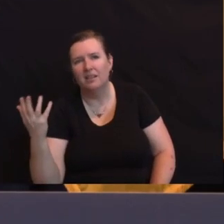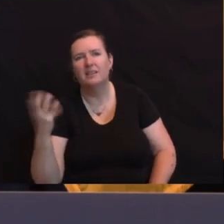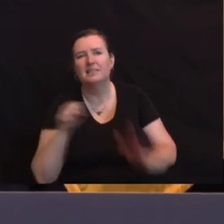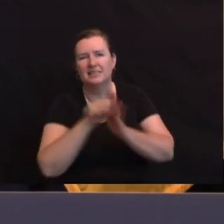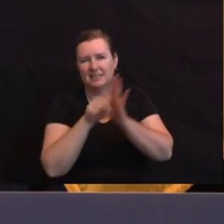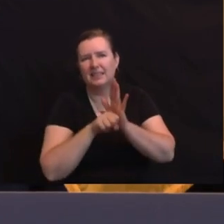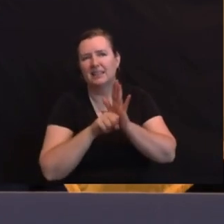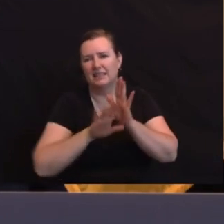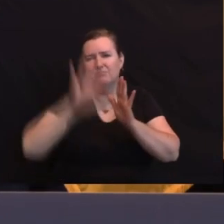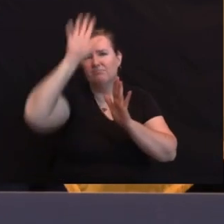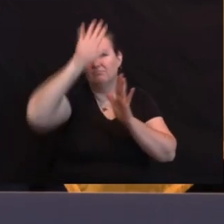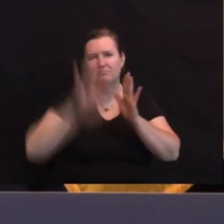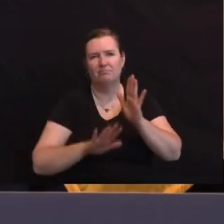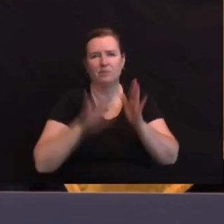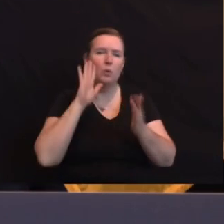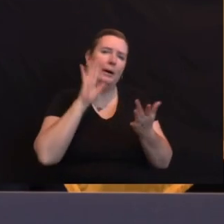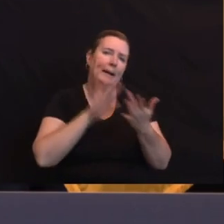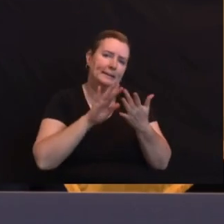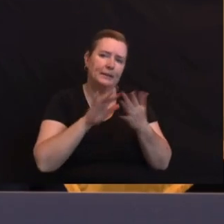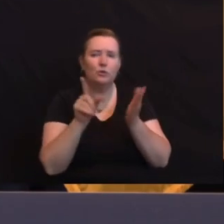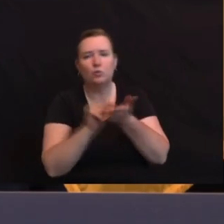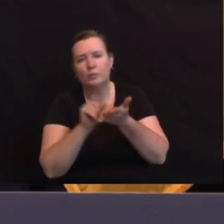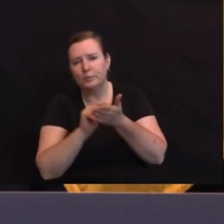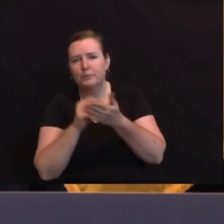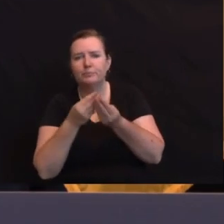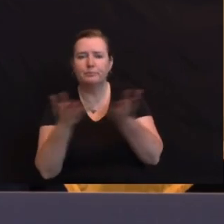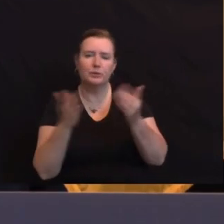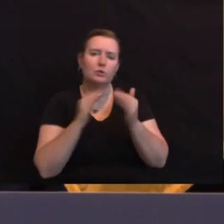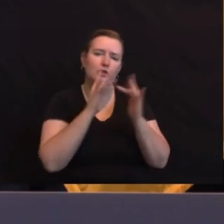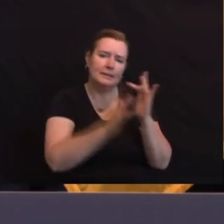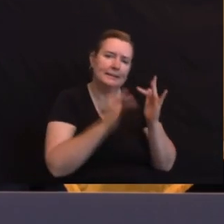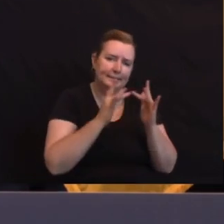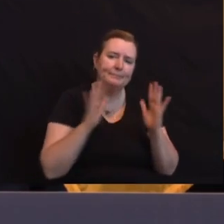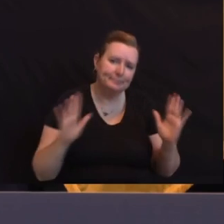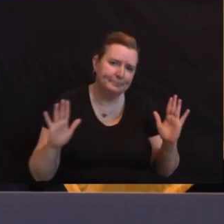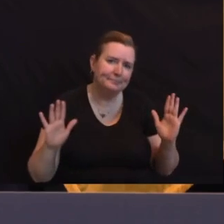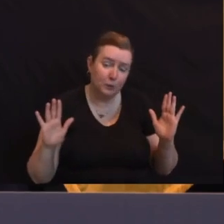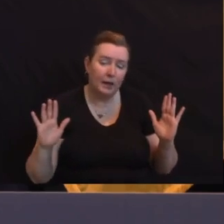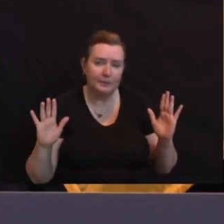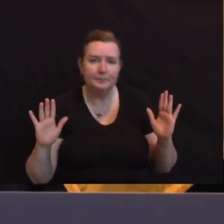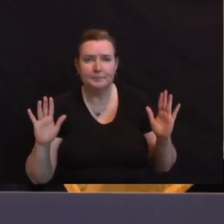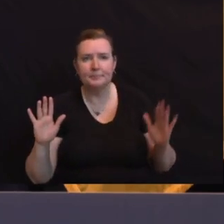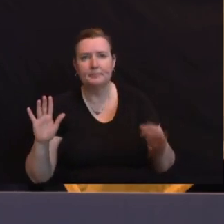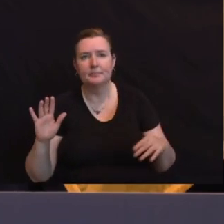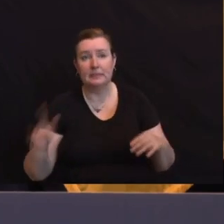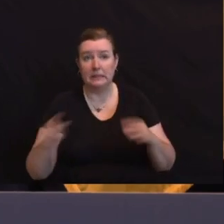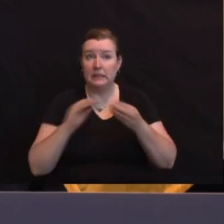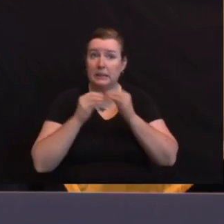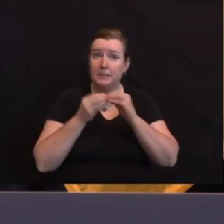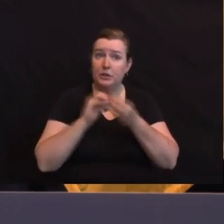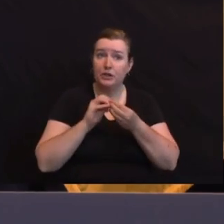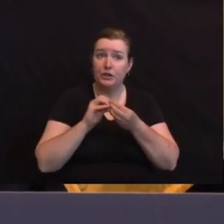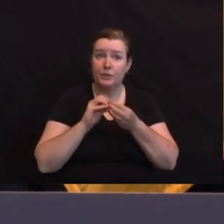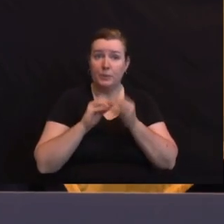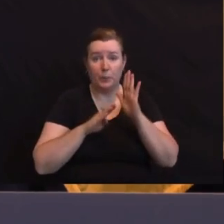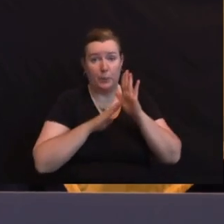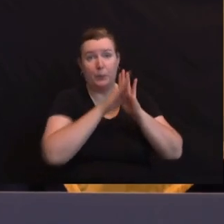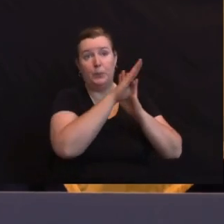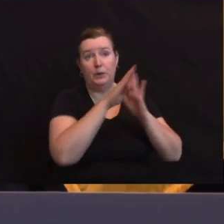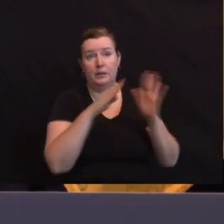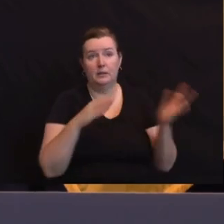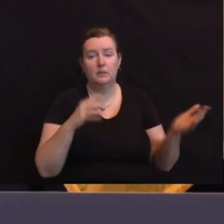all. And if we think there's a reason, you know, we're not taking these numbers right now lightly, I can promise you that. This is our overwhelming focus. If we